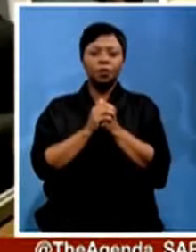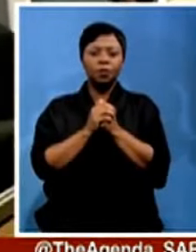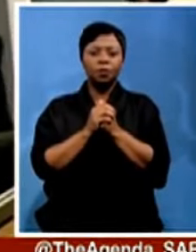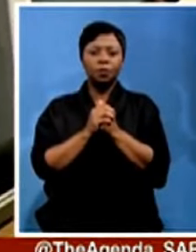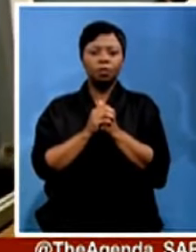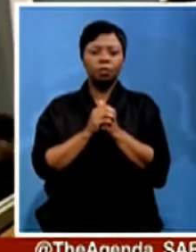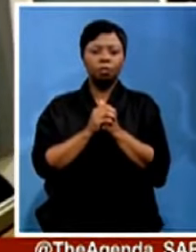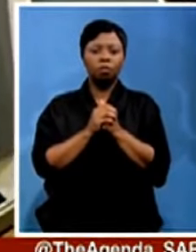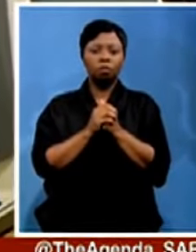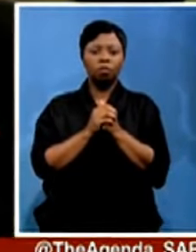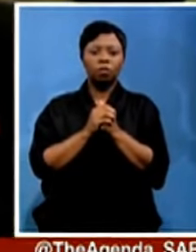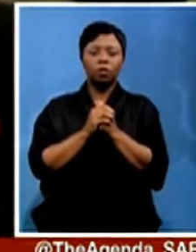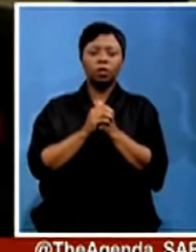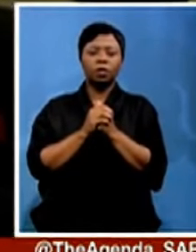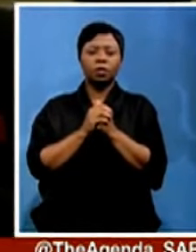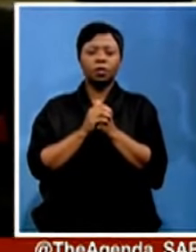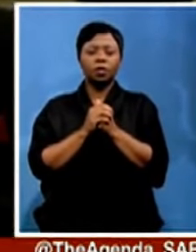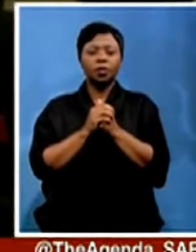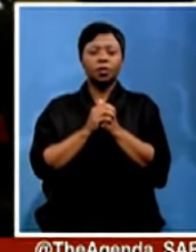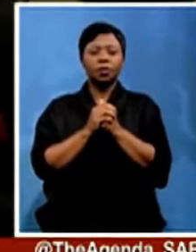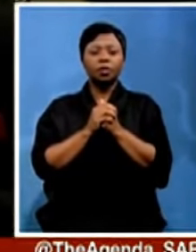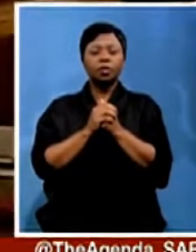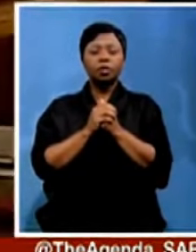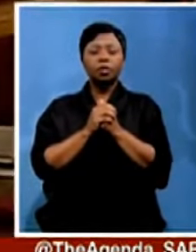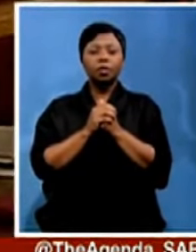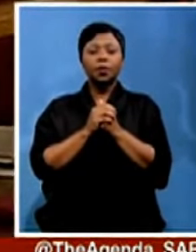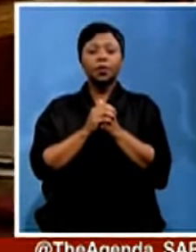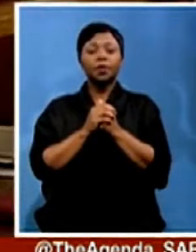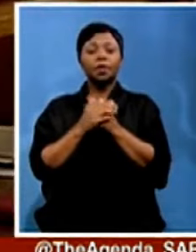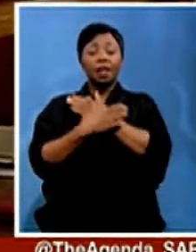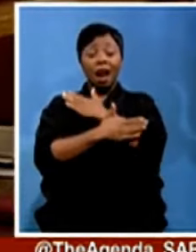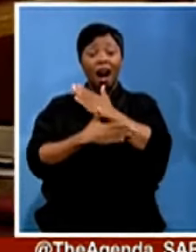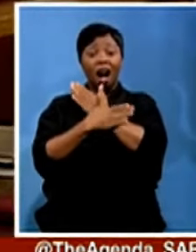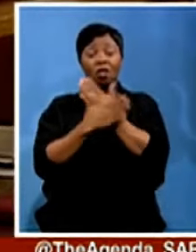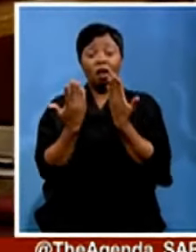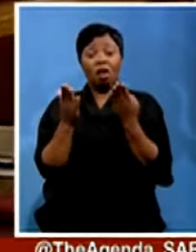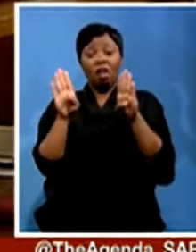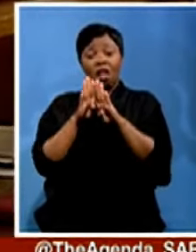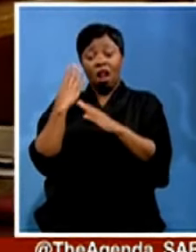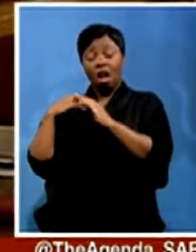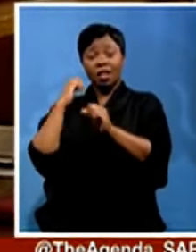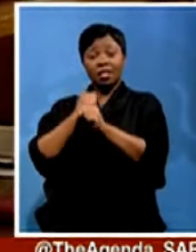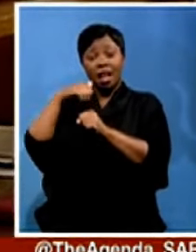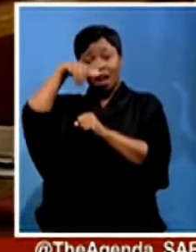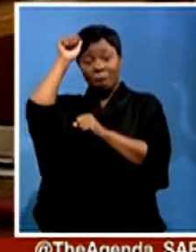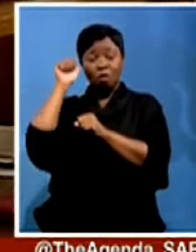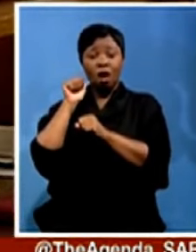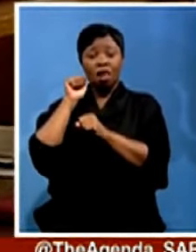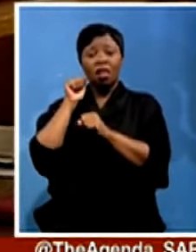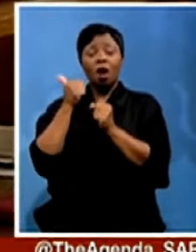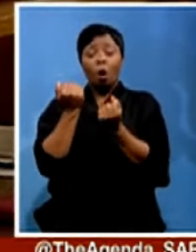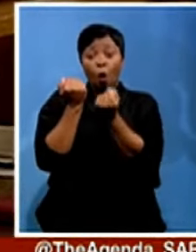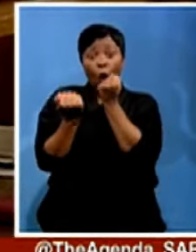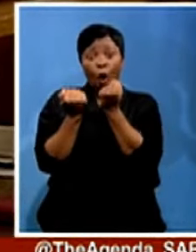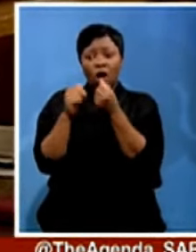When the country went into hard lockdown last year, April, courtrooms were shut down, with justice being